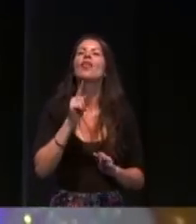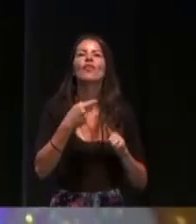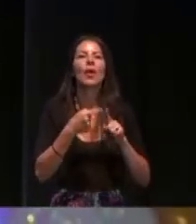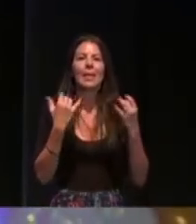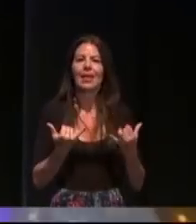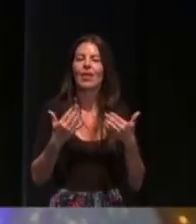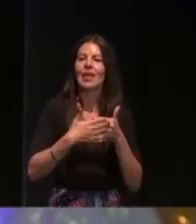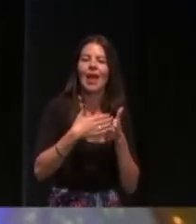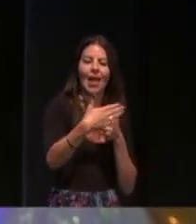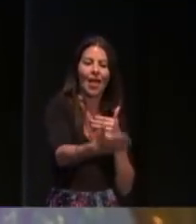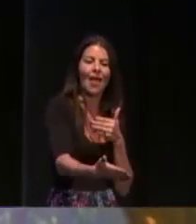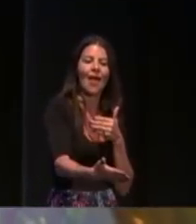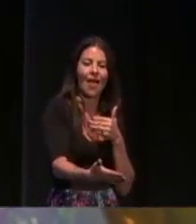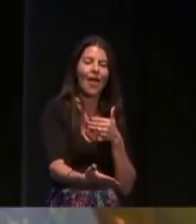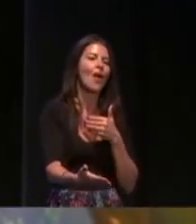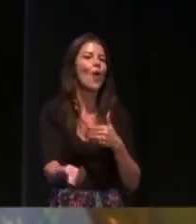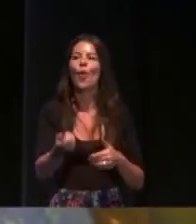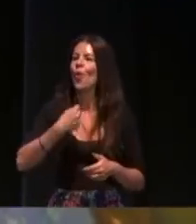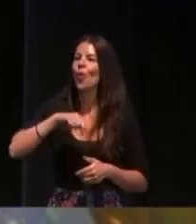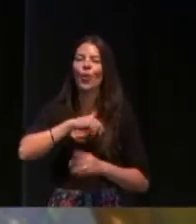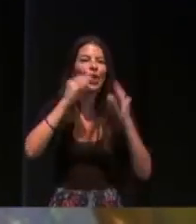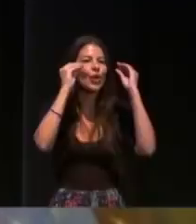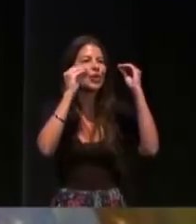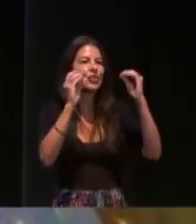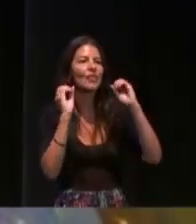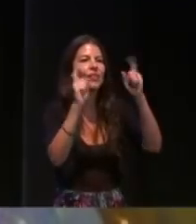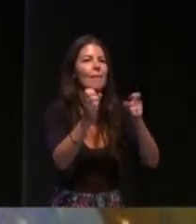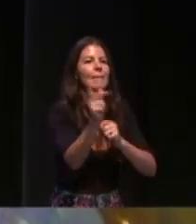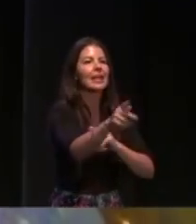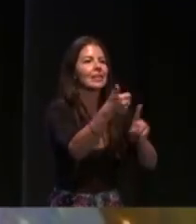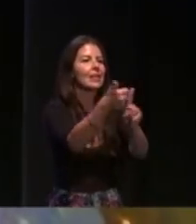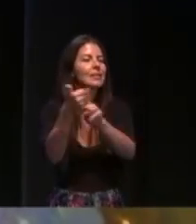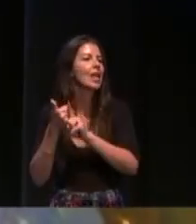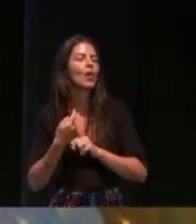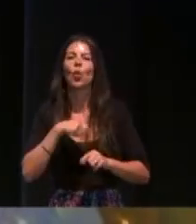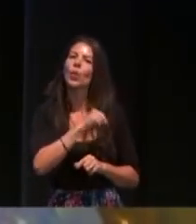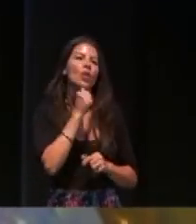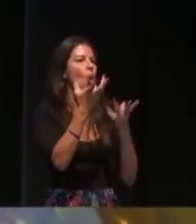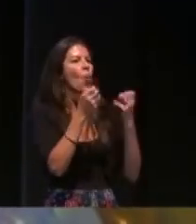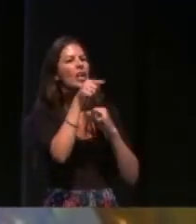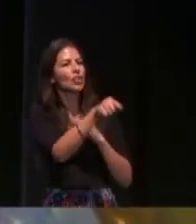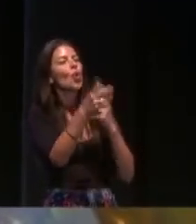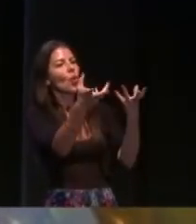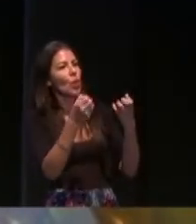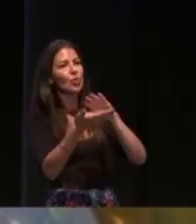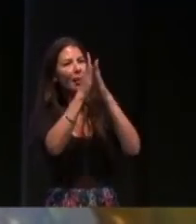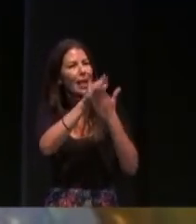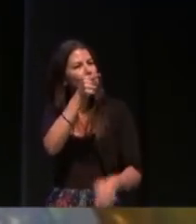here, we're the teaching that gives them back to themselves. We don't want you. We want you to be